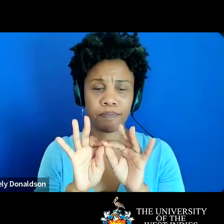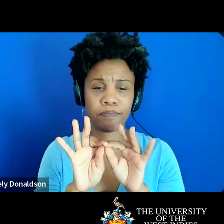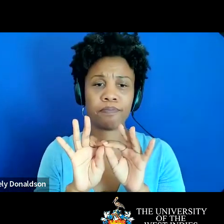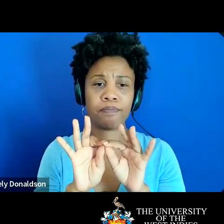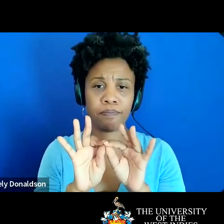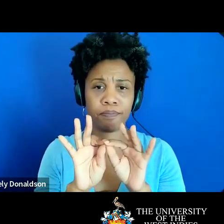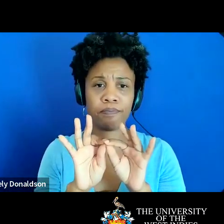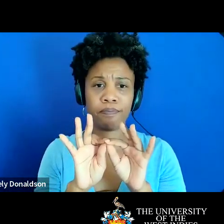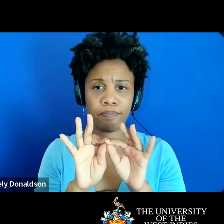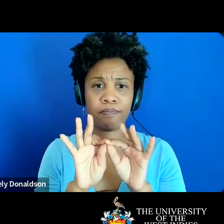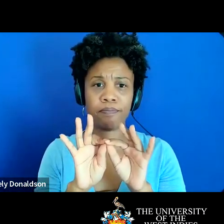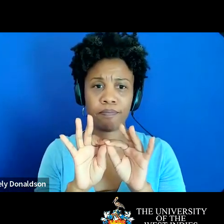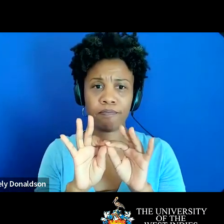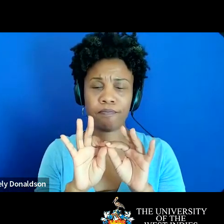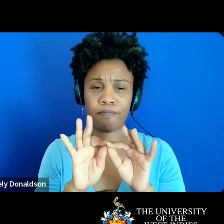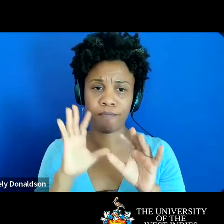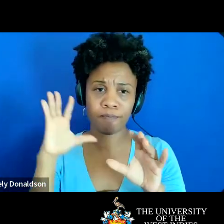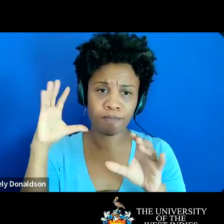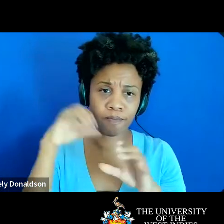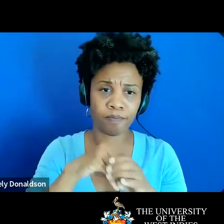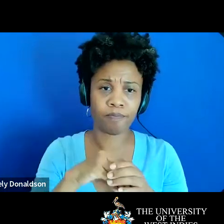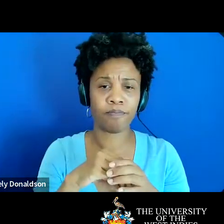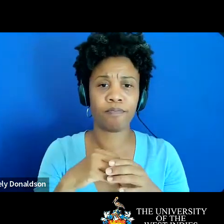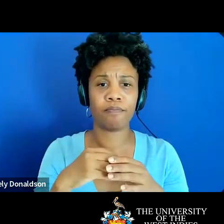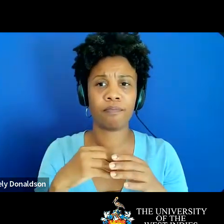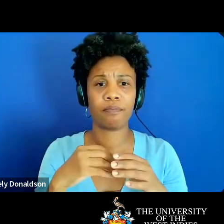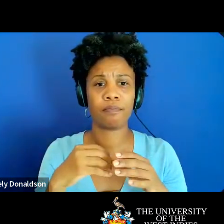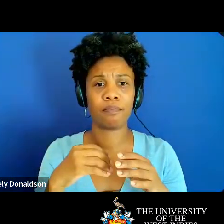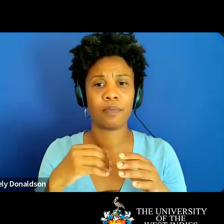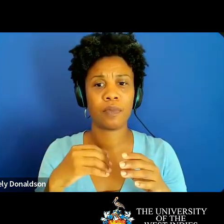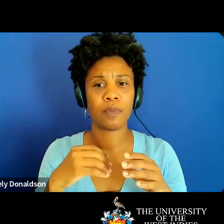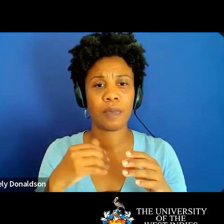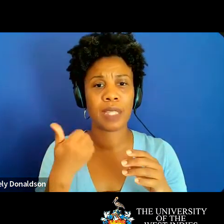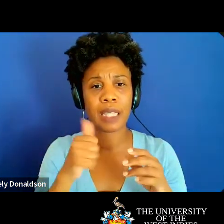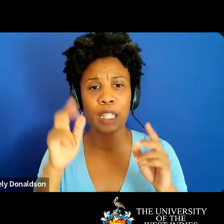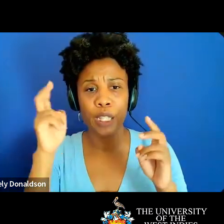disability agenda, and so having the interpreters were very